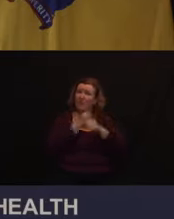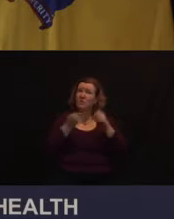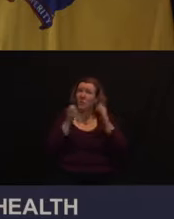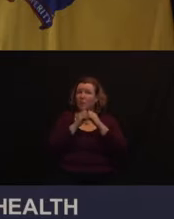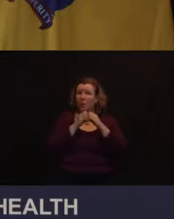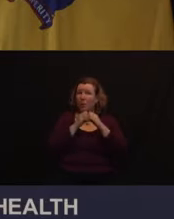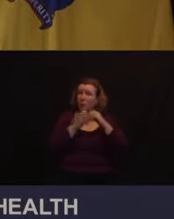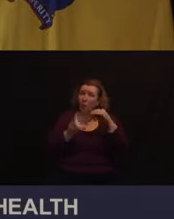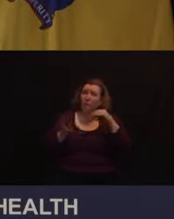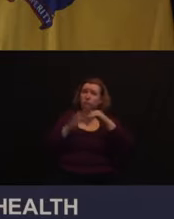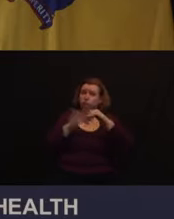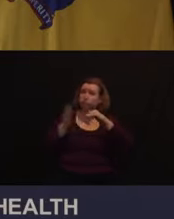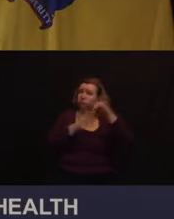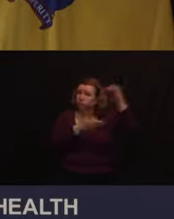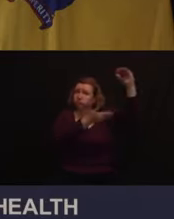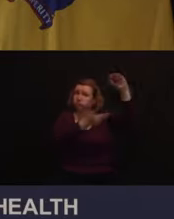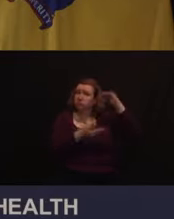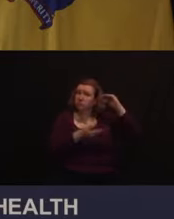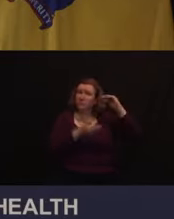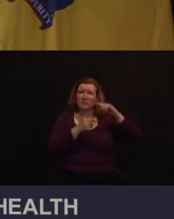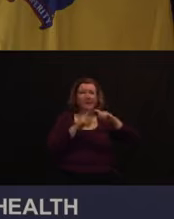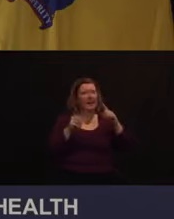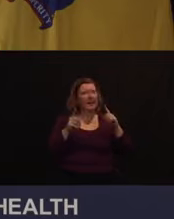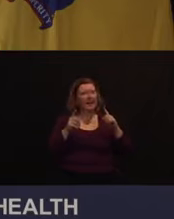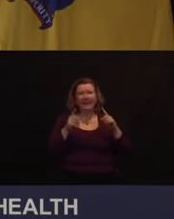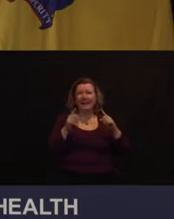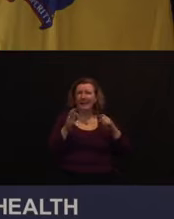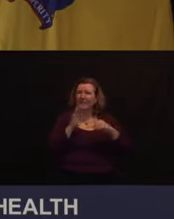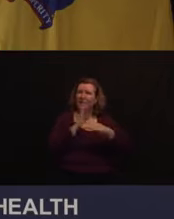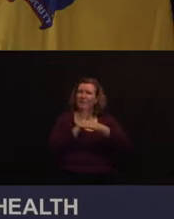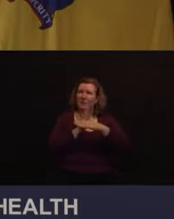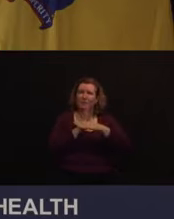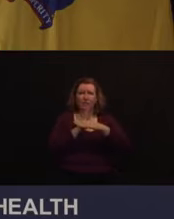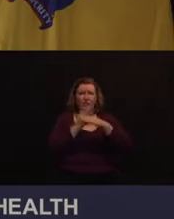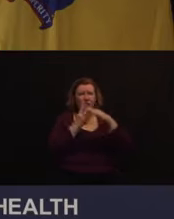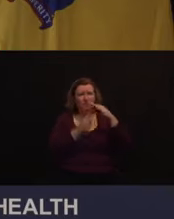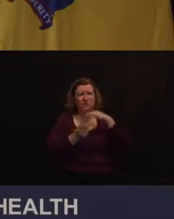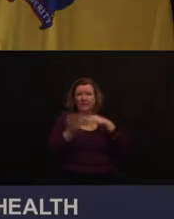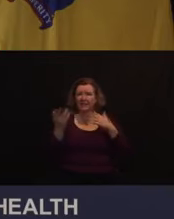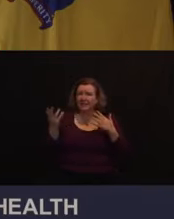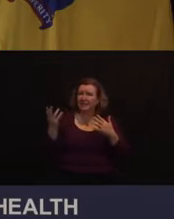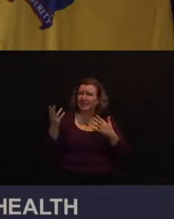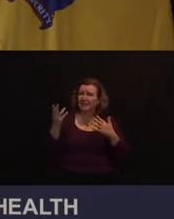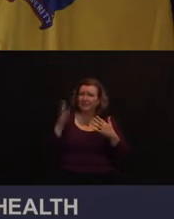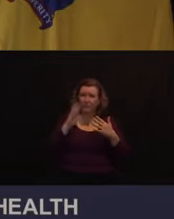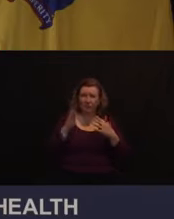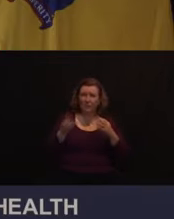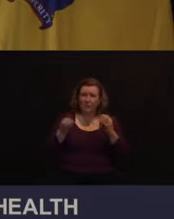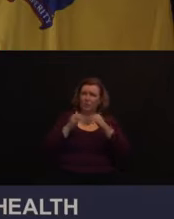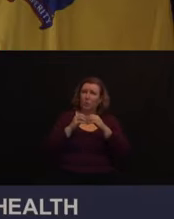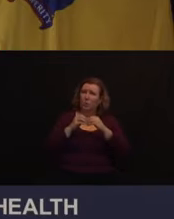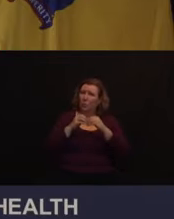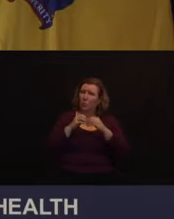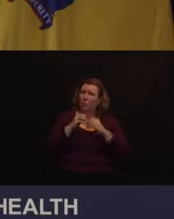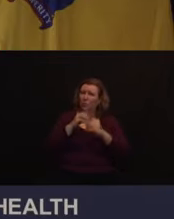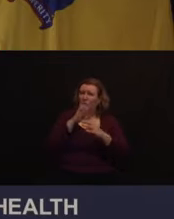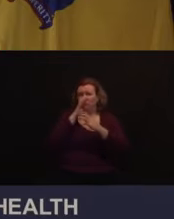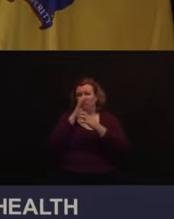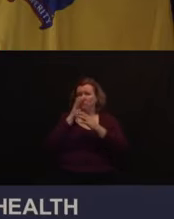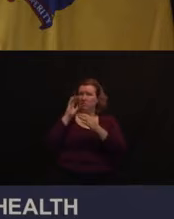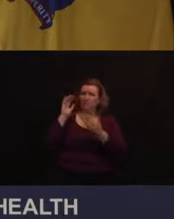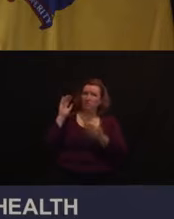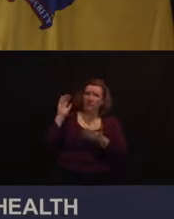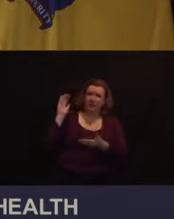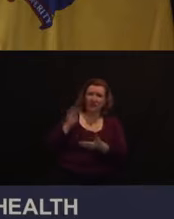even moderate case models comes true, will you restore some restrictions, and at what point? What's the trigger? Finally, Colonel, the